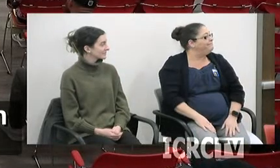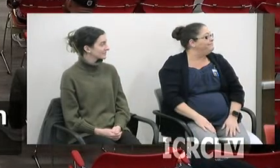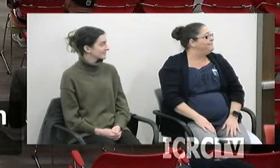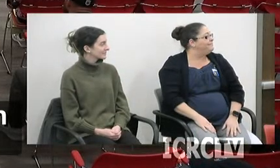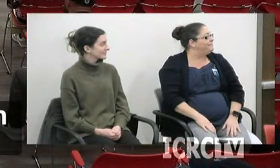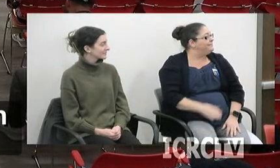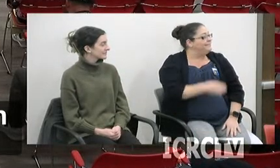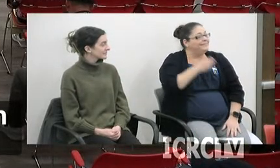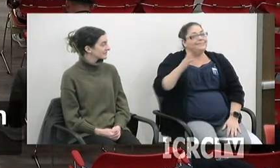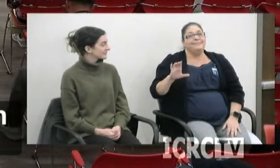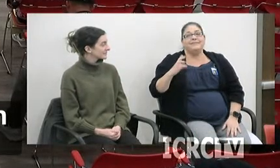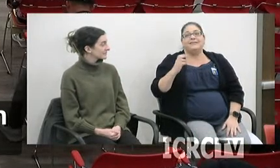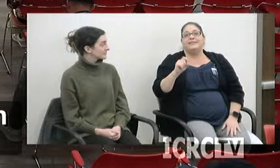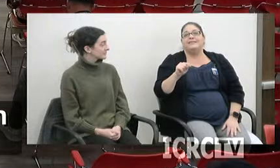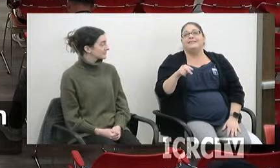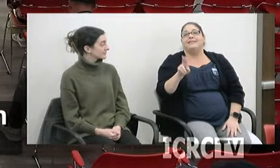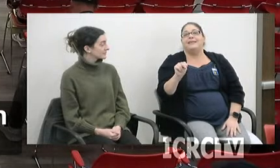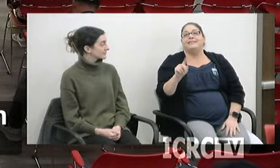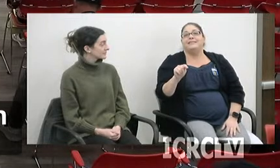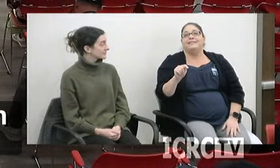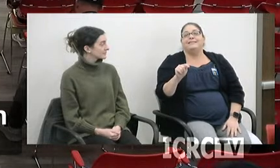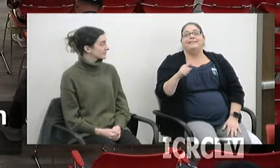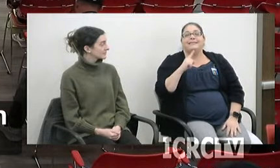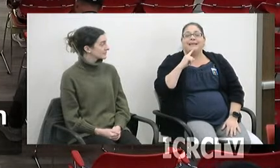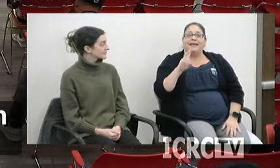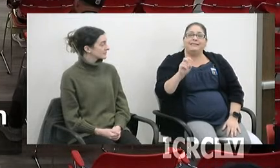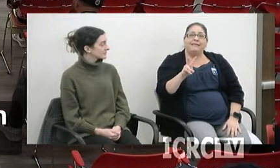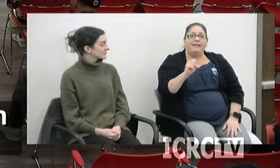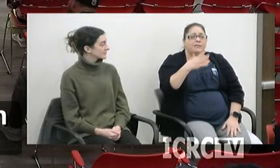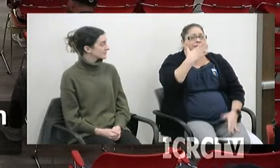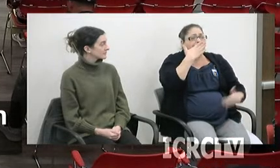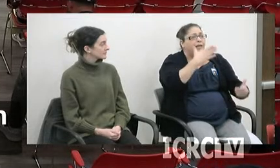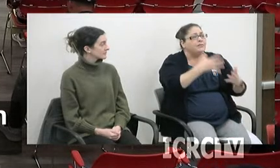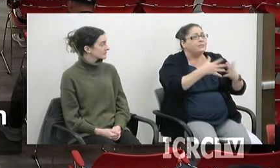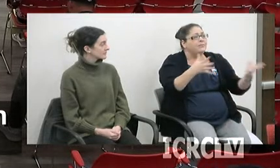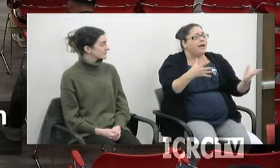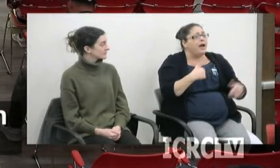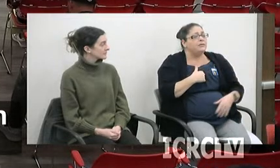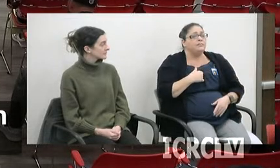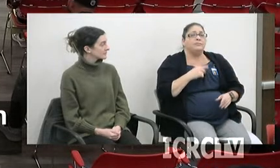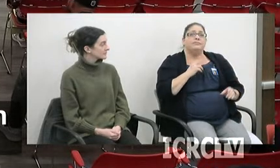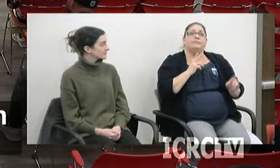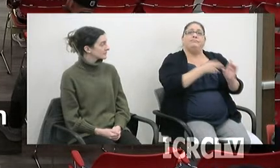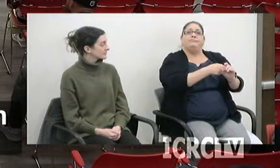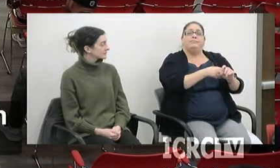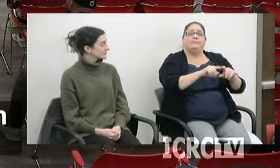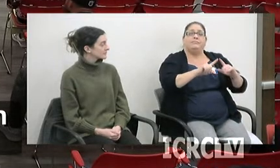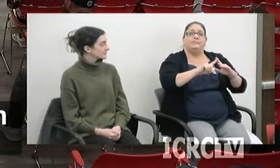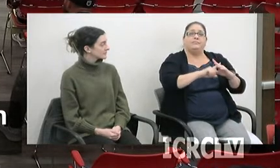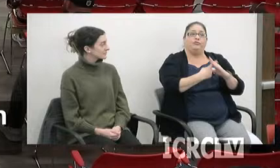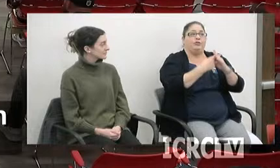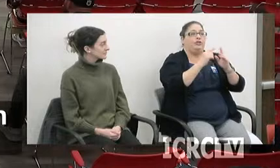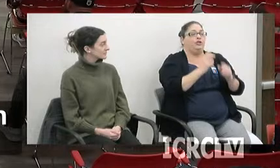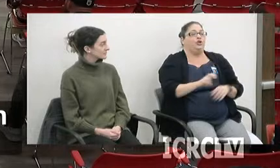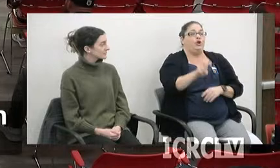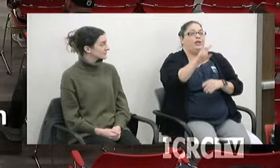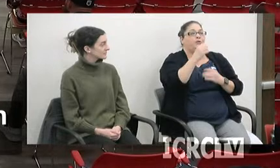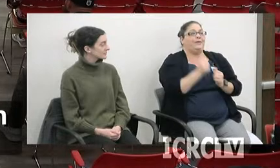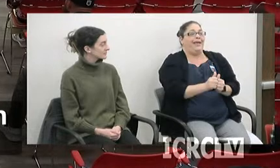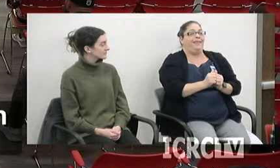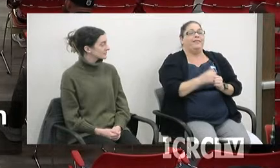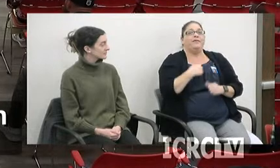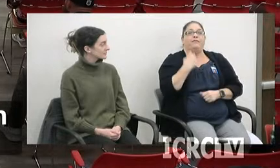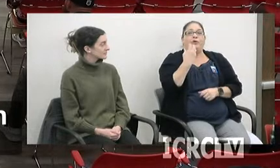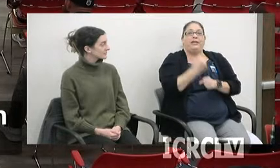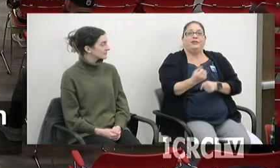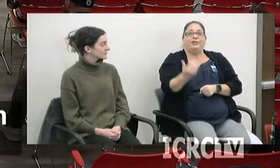I wanted to thank Dave. We started this journey together for something years ago as we campaigned, and